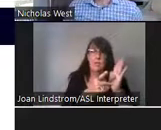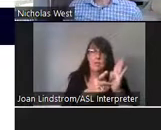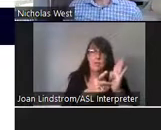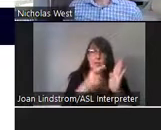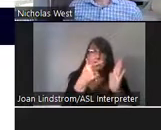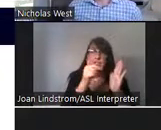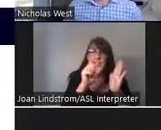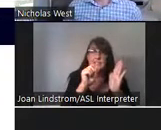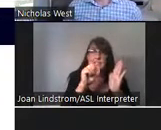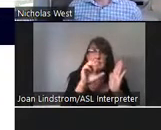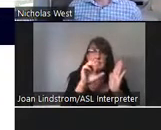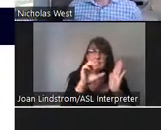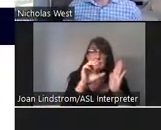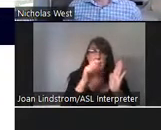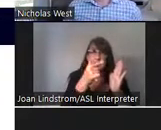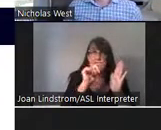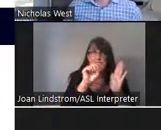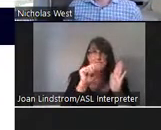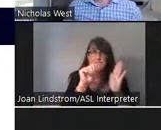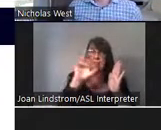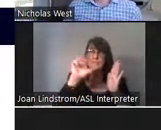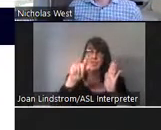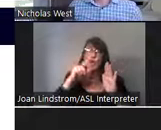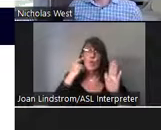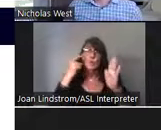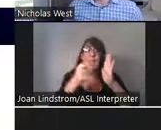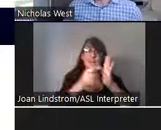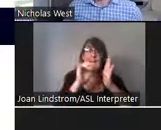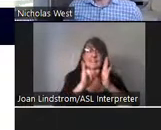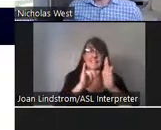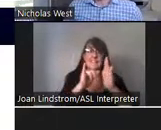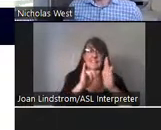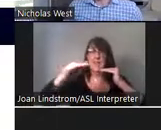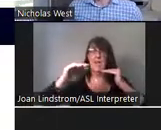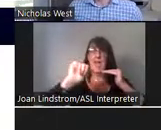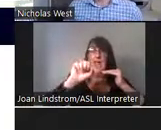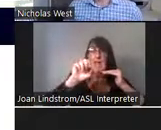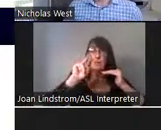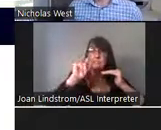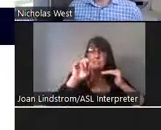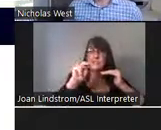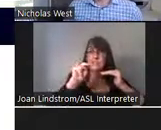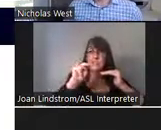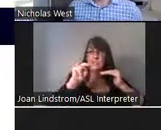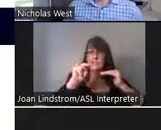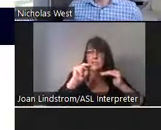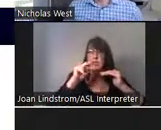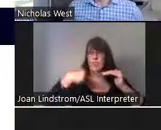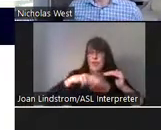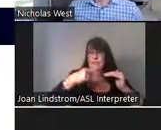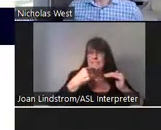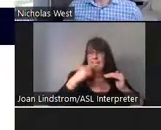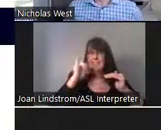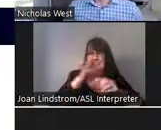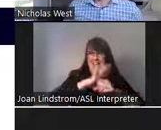GSAM case. This is one where we recognize that sustainable acquisition, as Professor Schooner already mentioned, this is